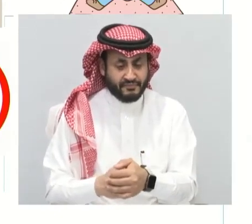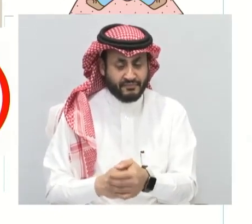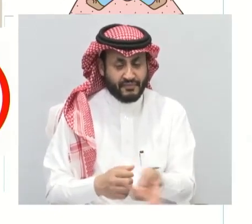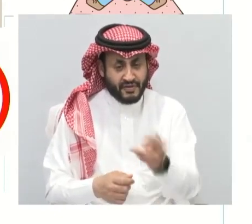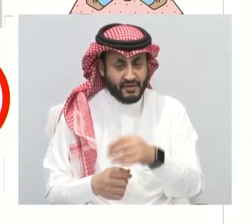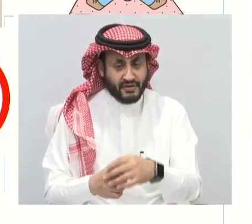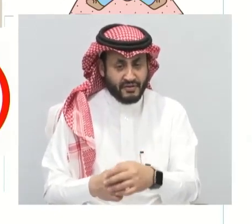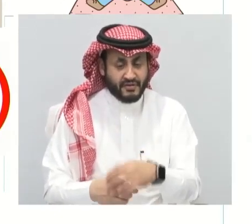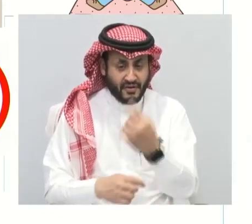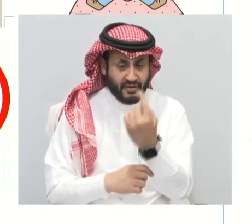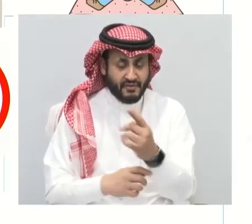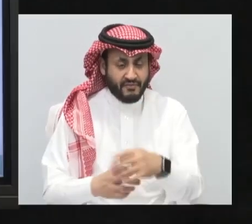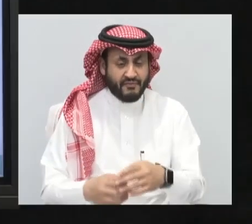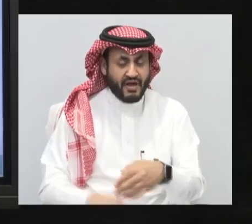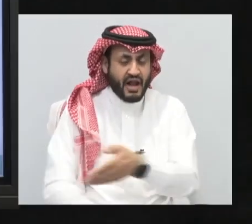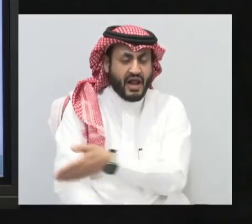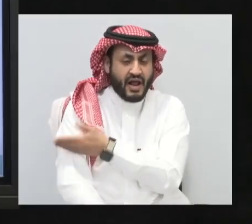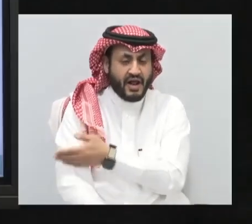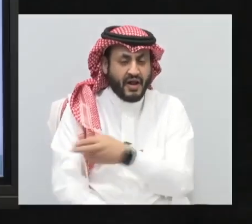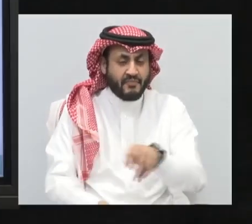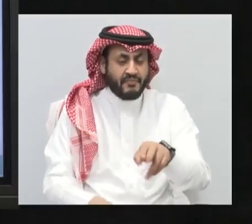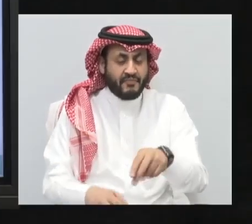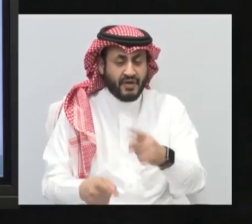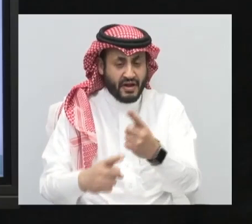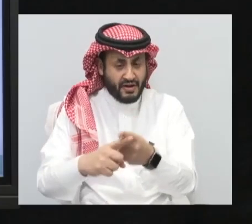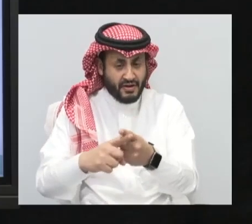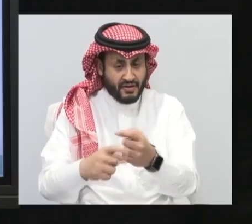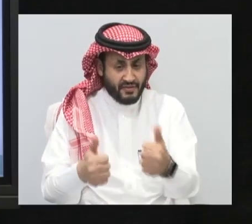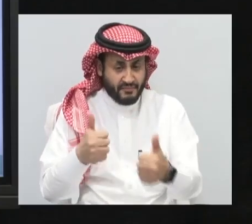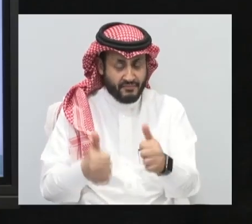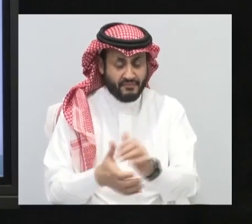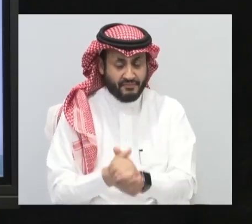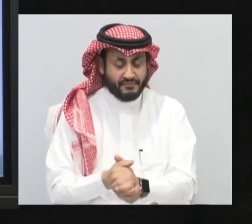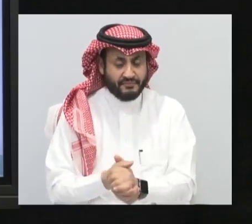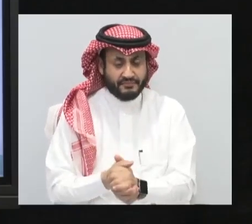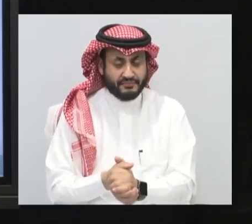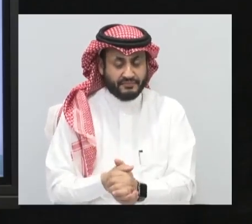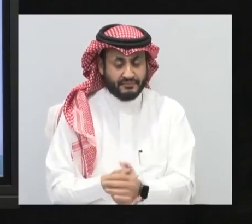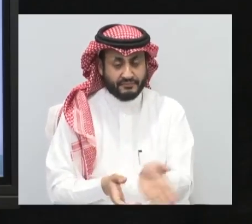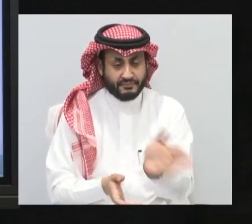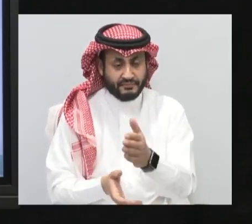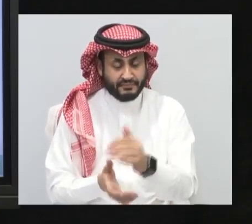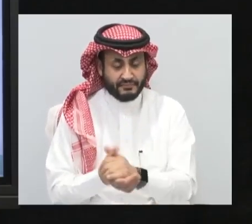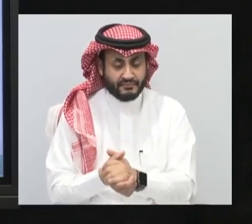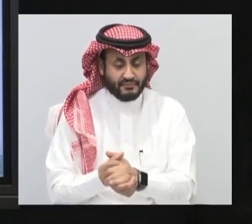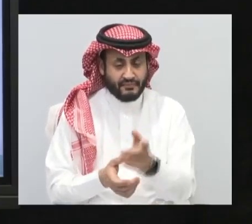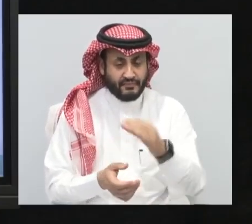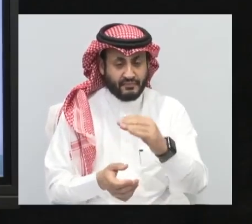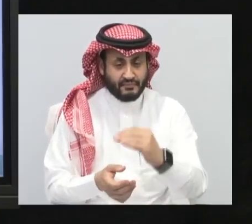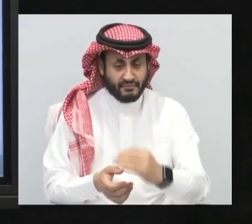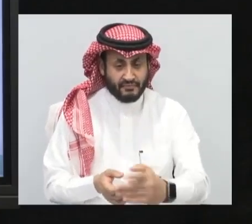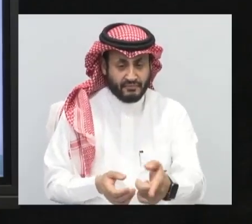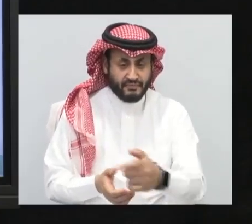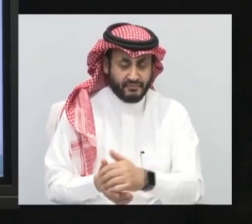her to help her brothers studying the math for the math exam. And also we answered some